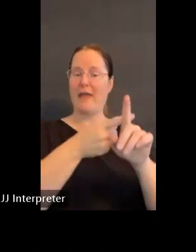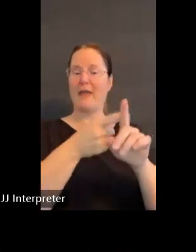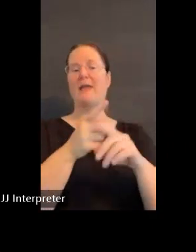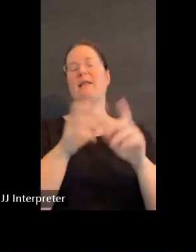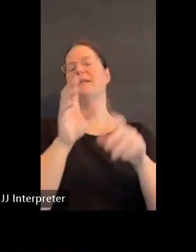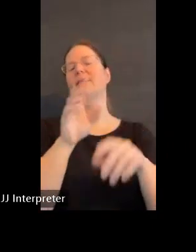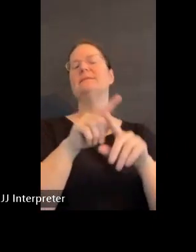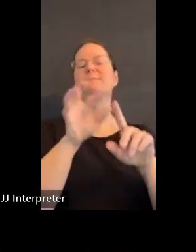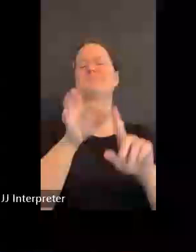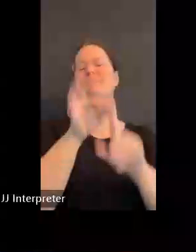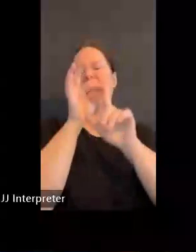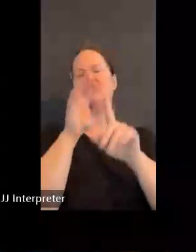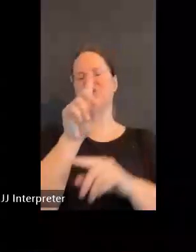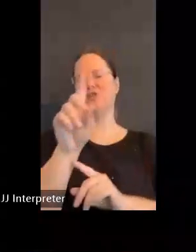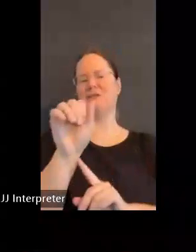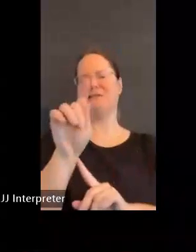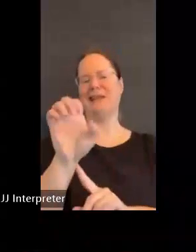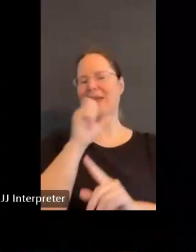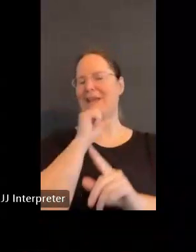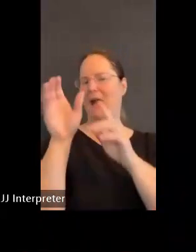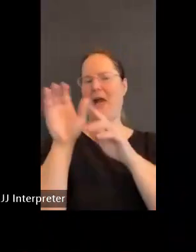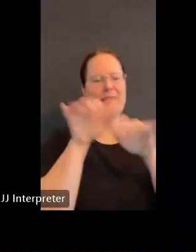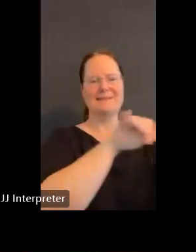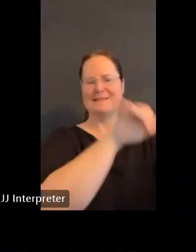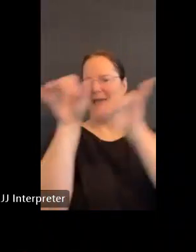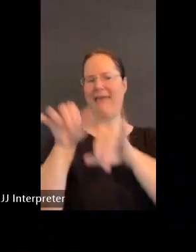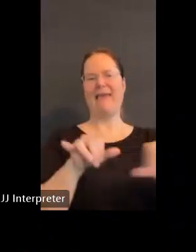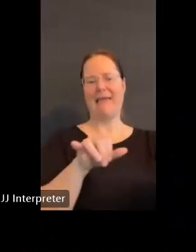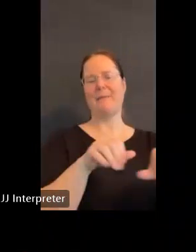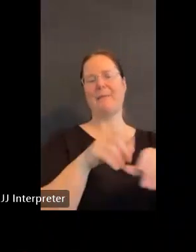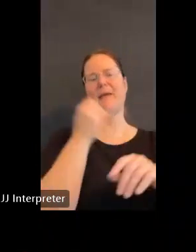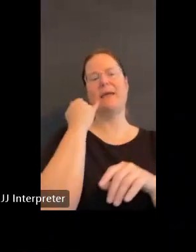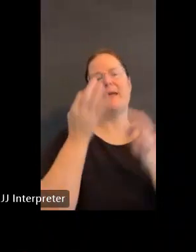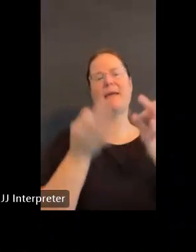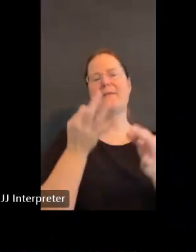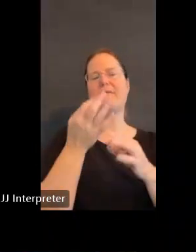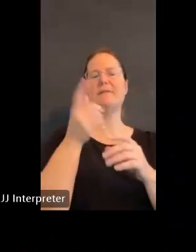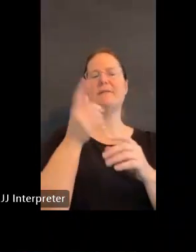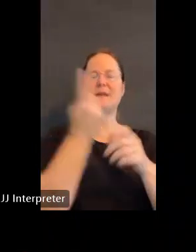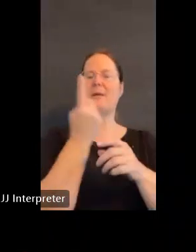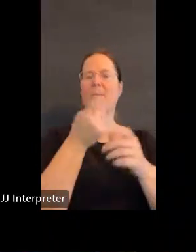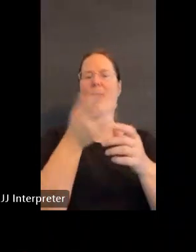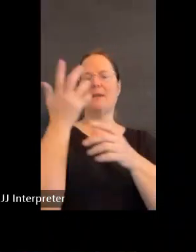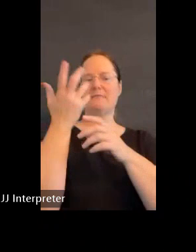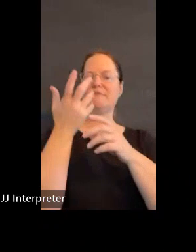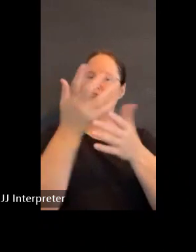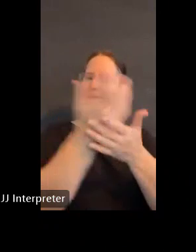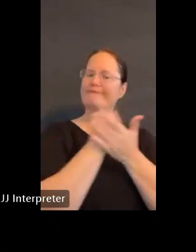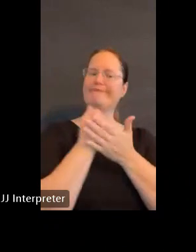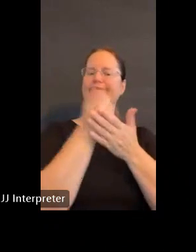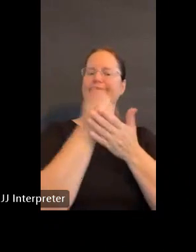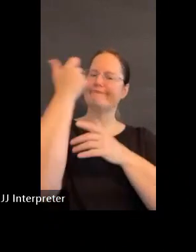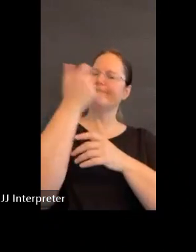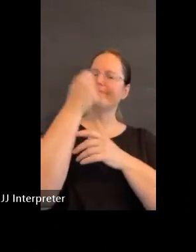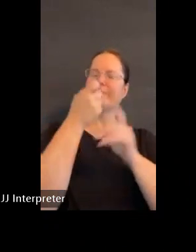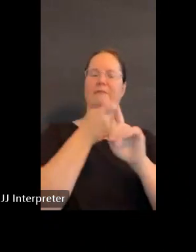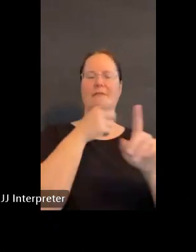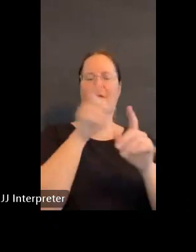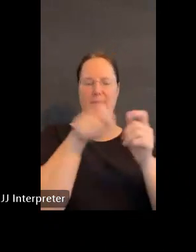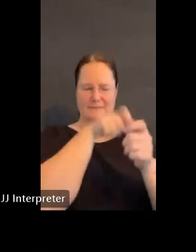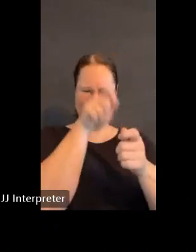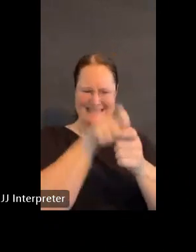some individuals receive income specific to their disability, and if they're receiving it later in the month